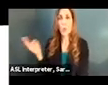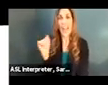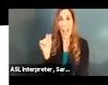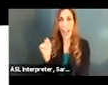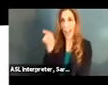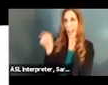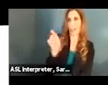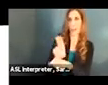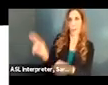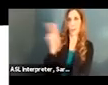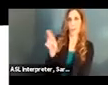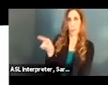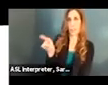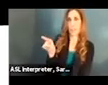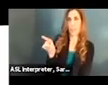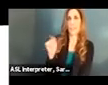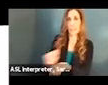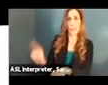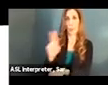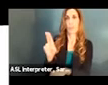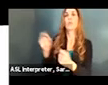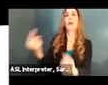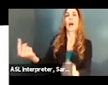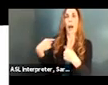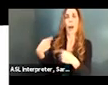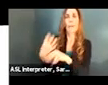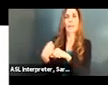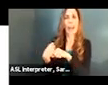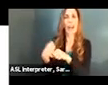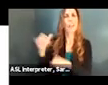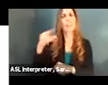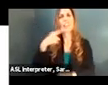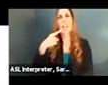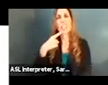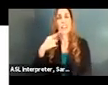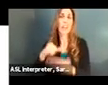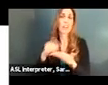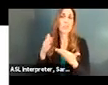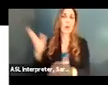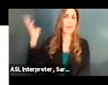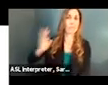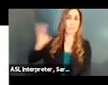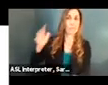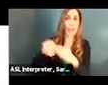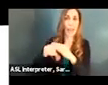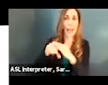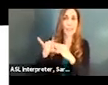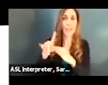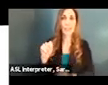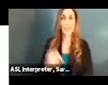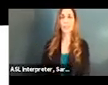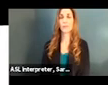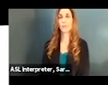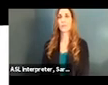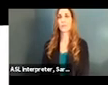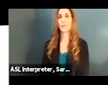Temple University that you can come and pick up. Like I said before, that's the way I accessed it.